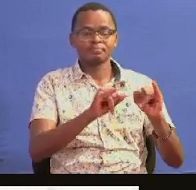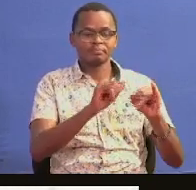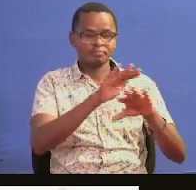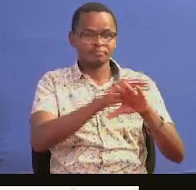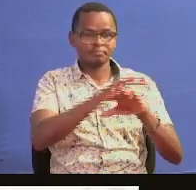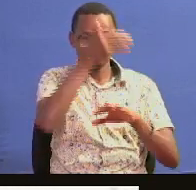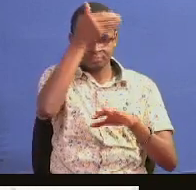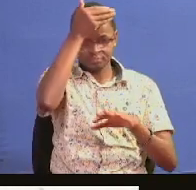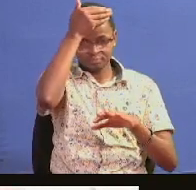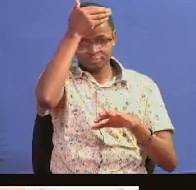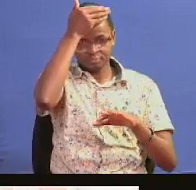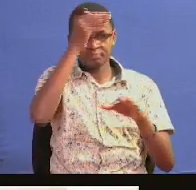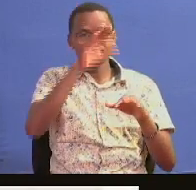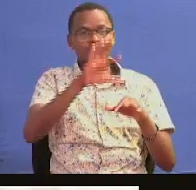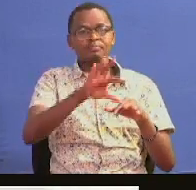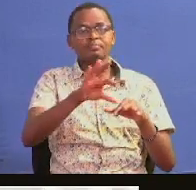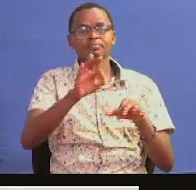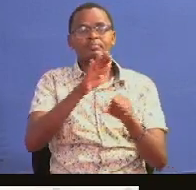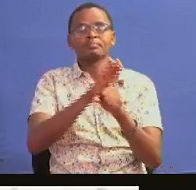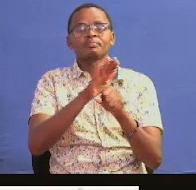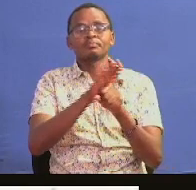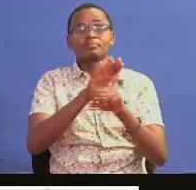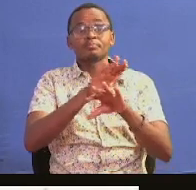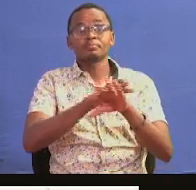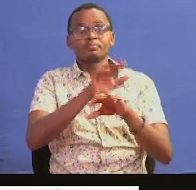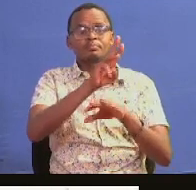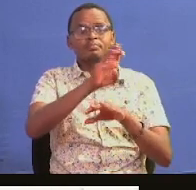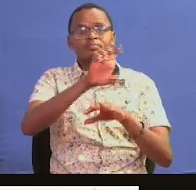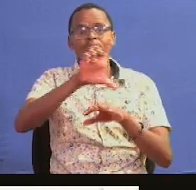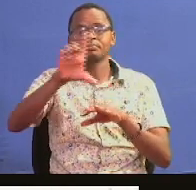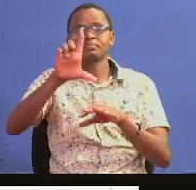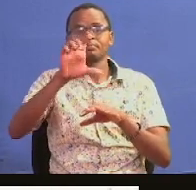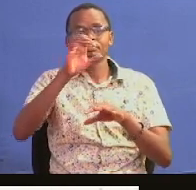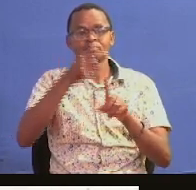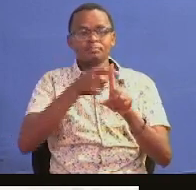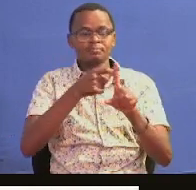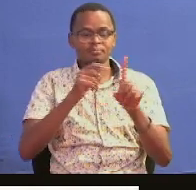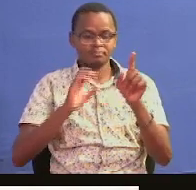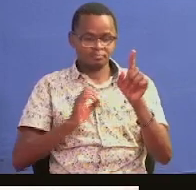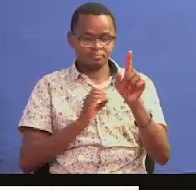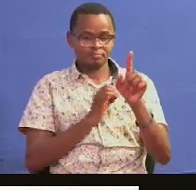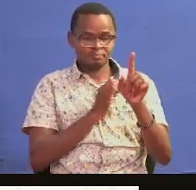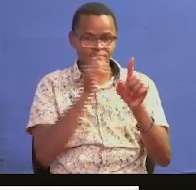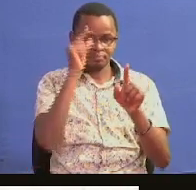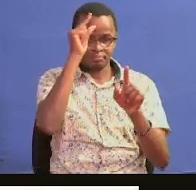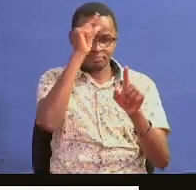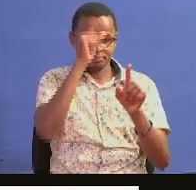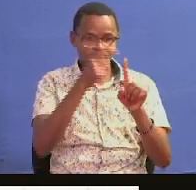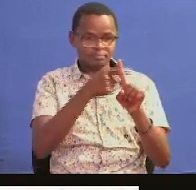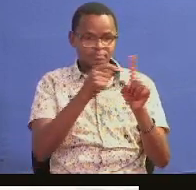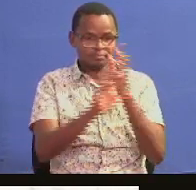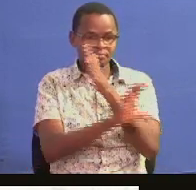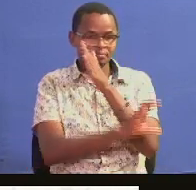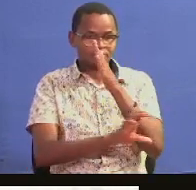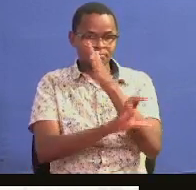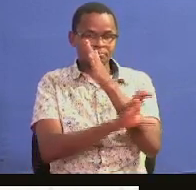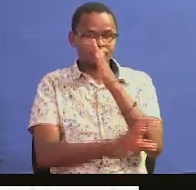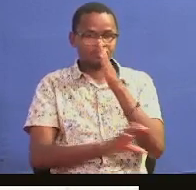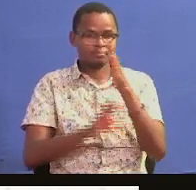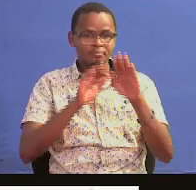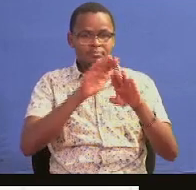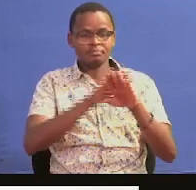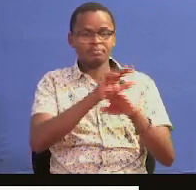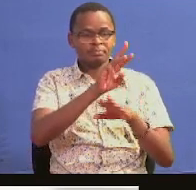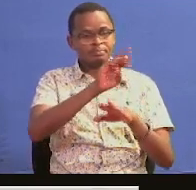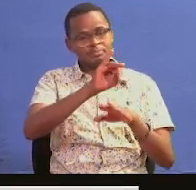our good nurses. It will take a lot of goodwill from our government, a lot of goodwill from the county governments, a lot